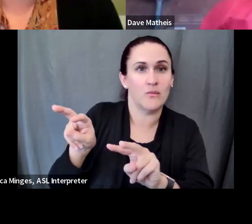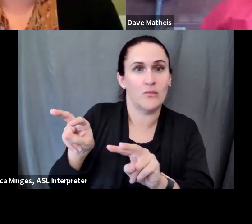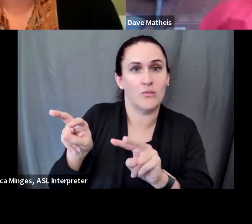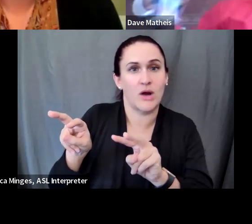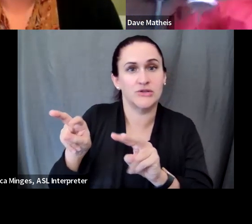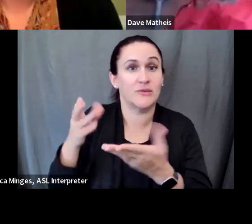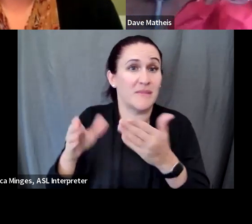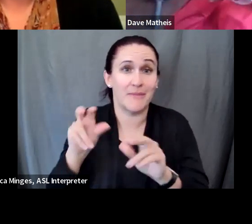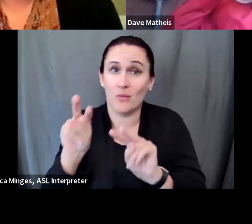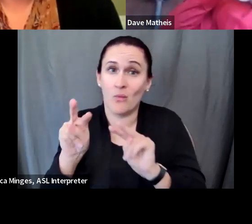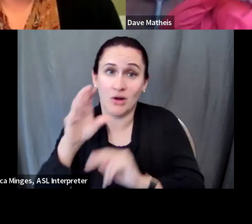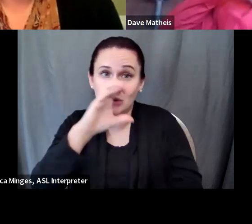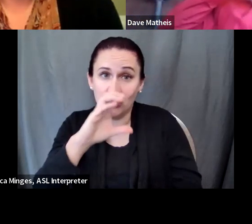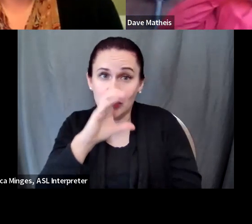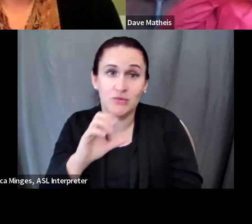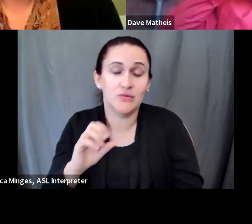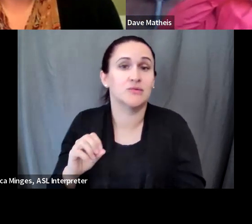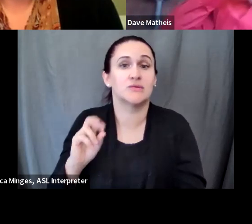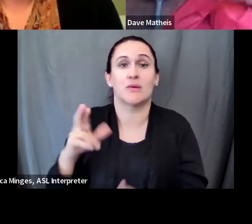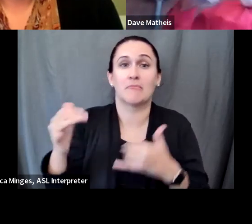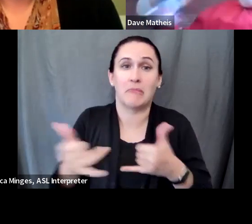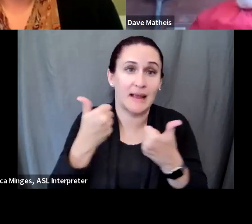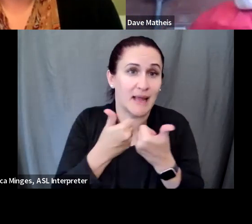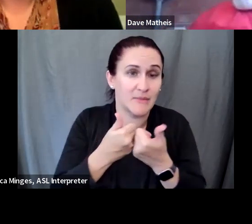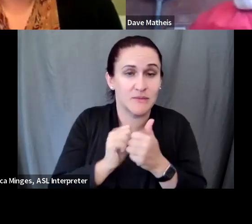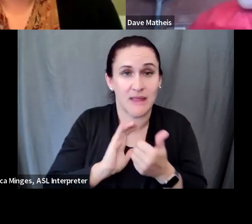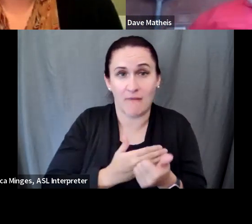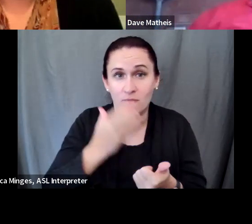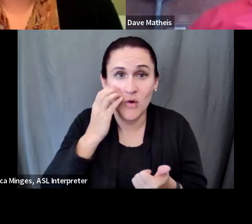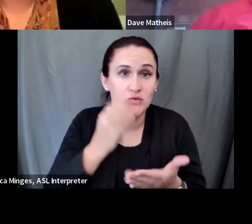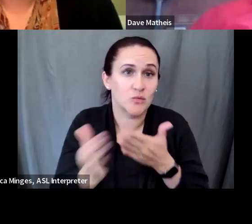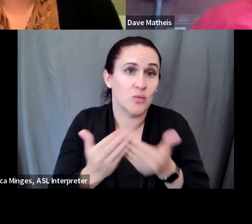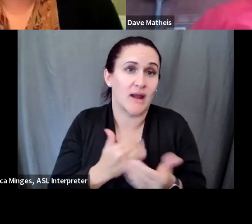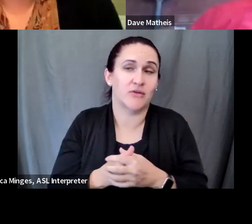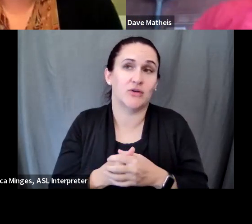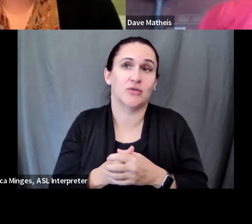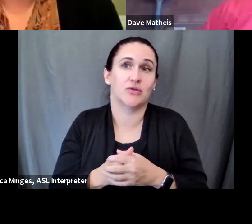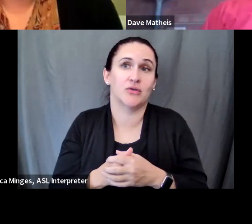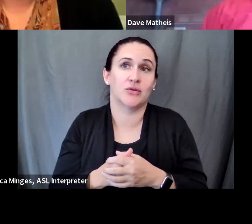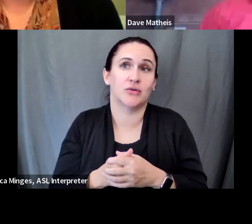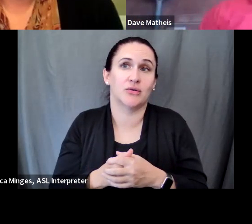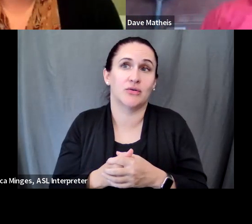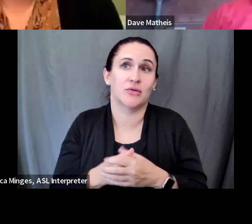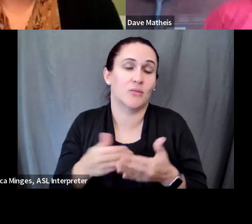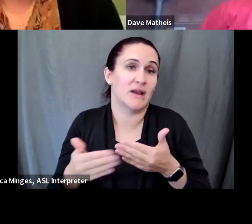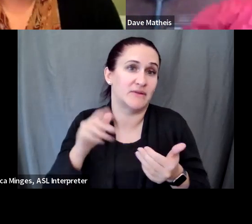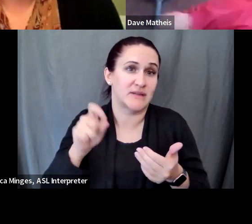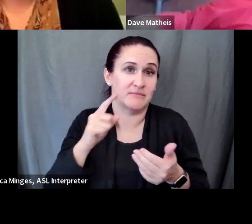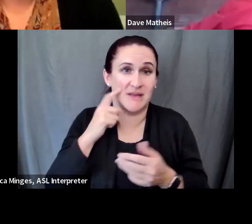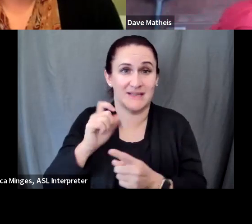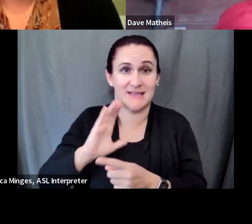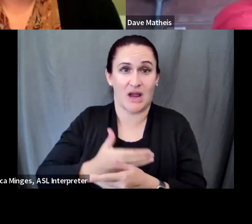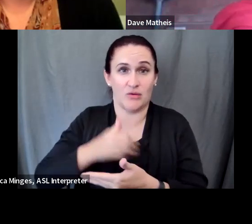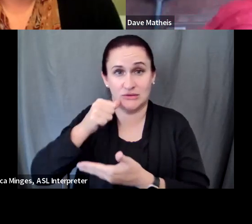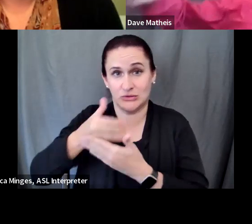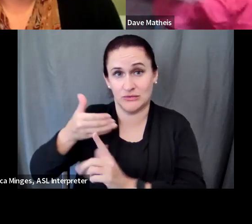watch cartoons, or we might play games on our phones or whatever, and be next to Sarah, because our Sarah has had